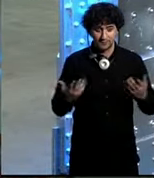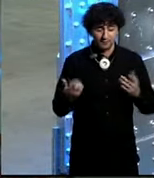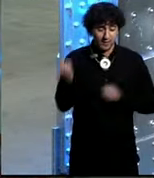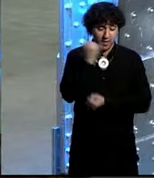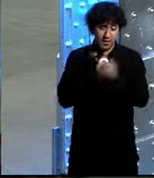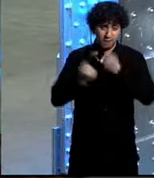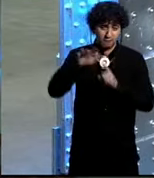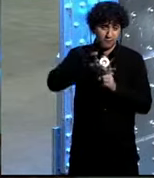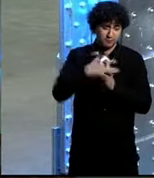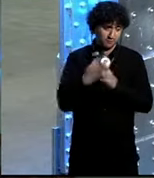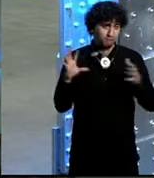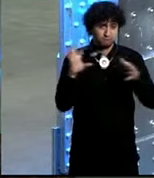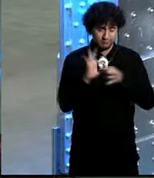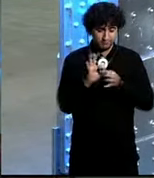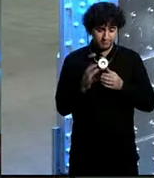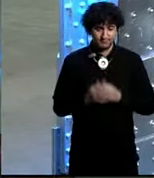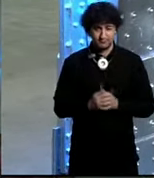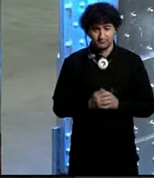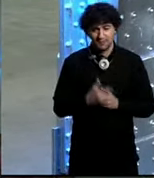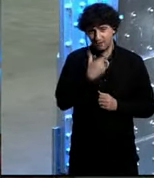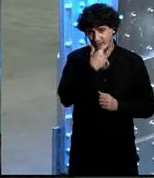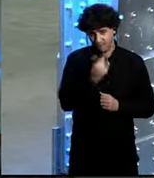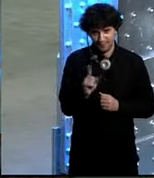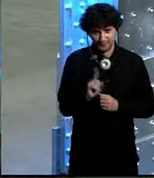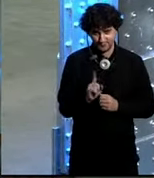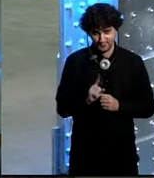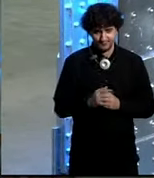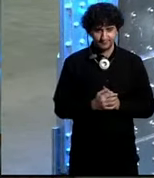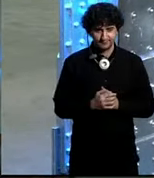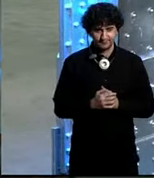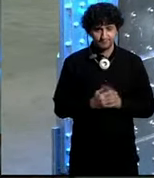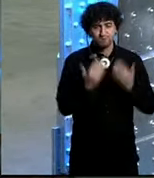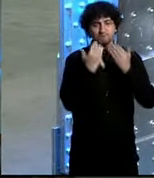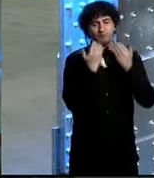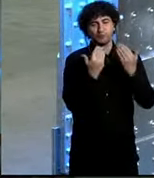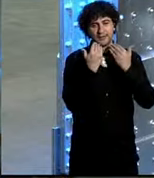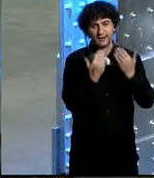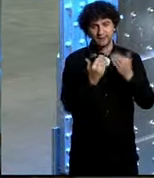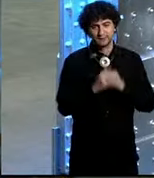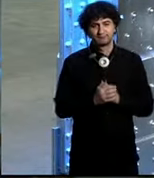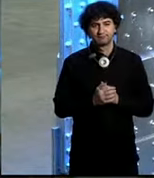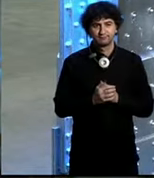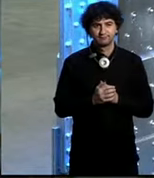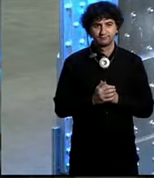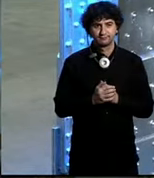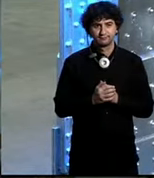So it's going to be easy. So, thank you very much. Muchas gracias.